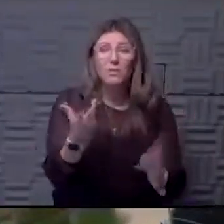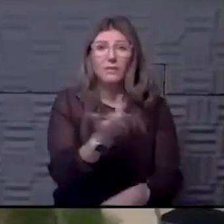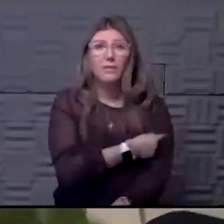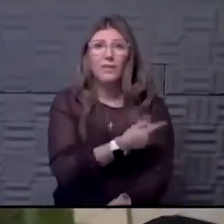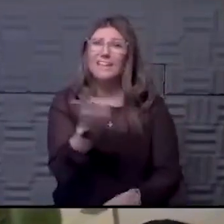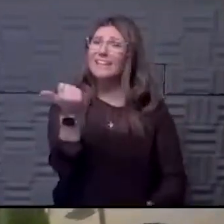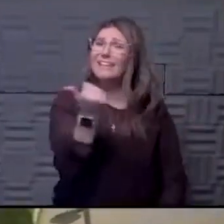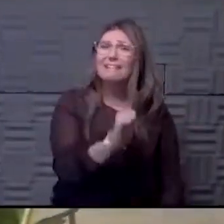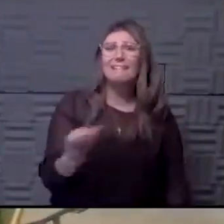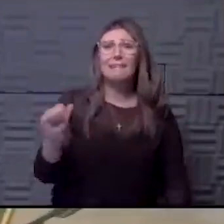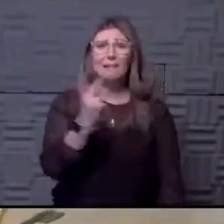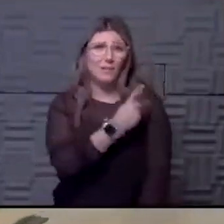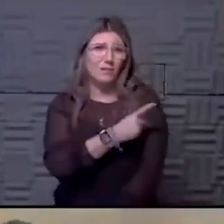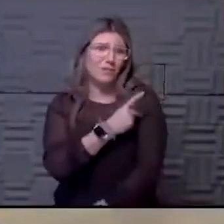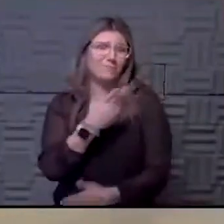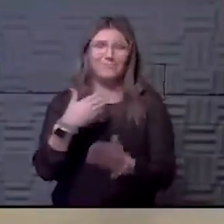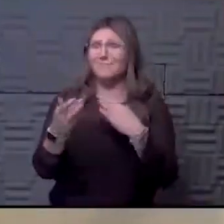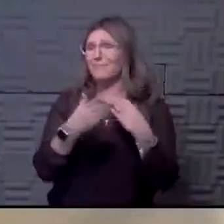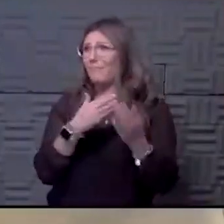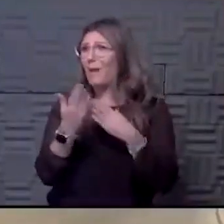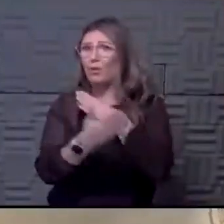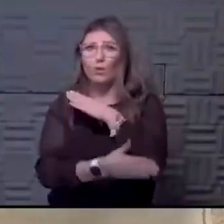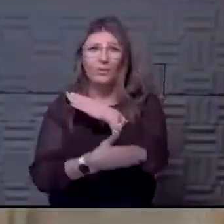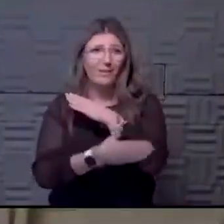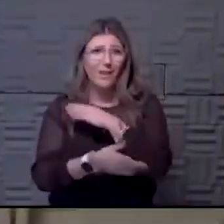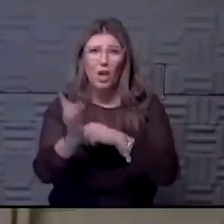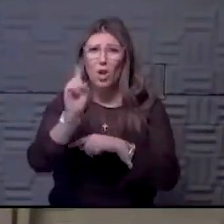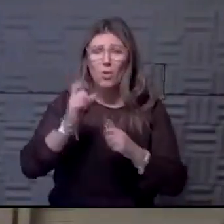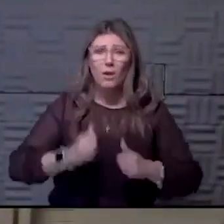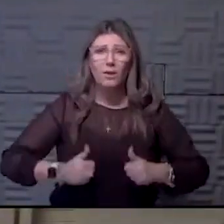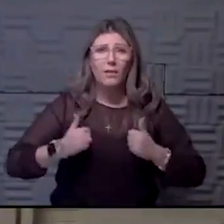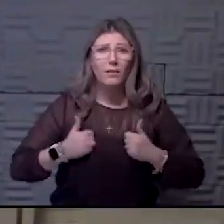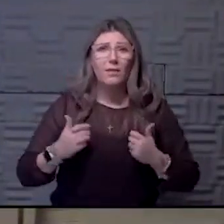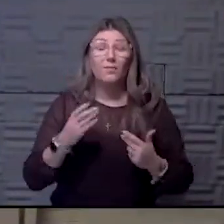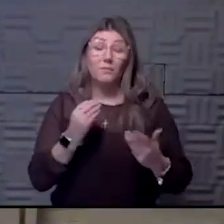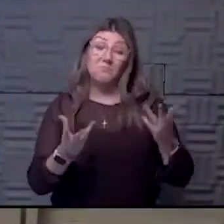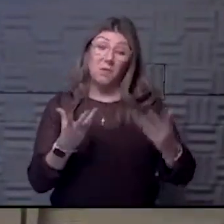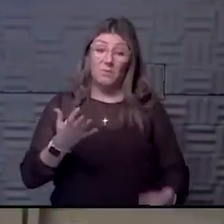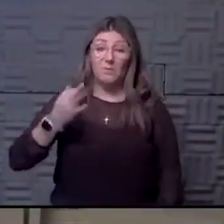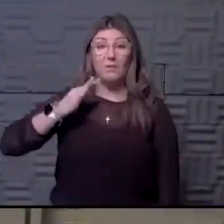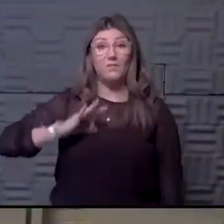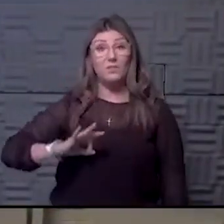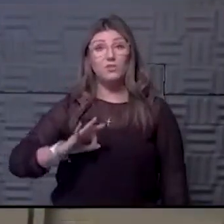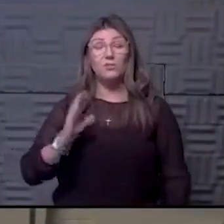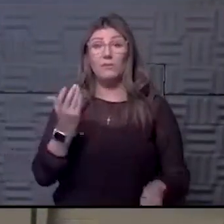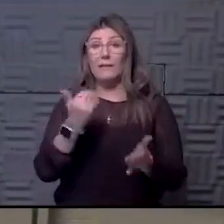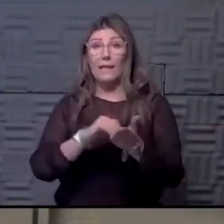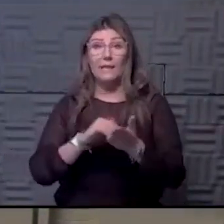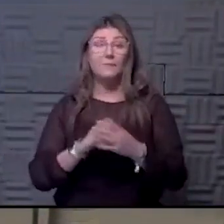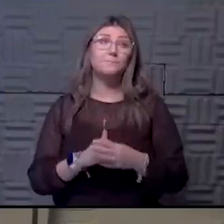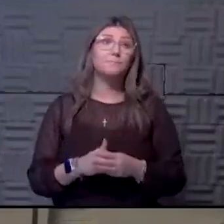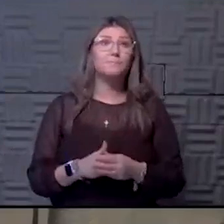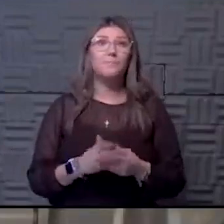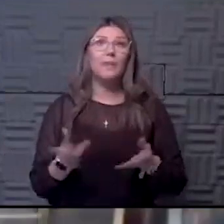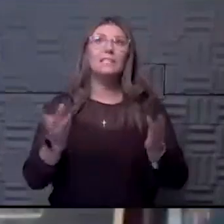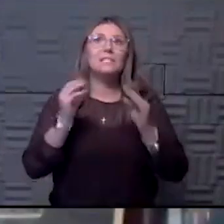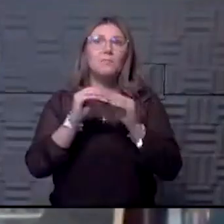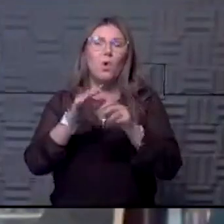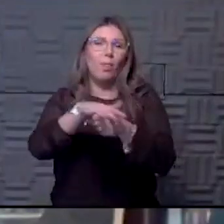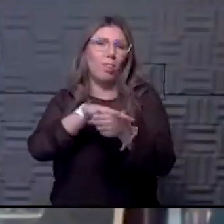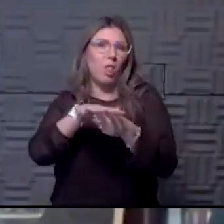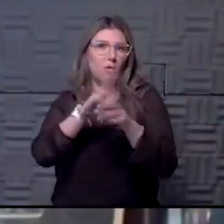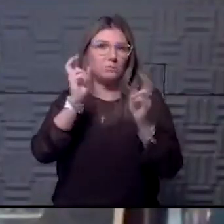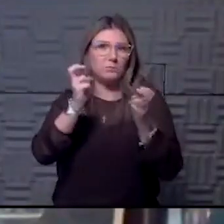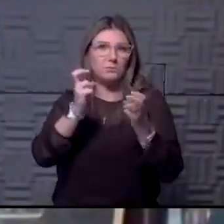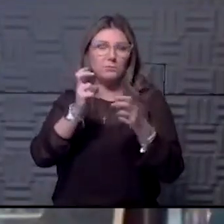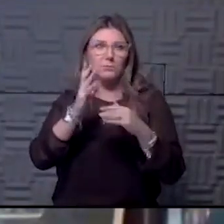of our patients, regardless of what county they live in. And it might be beneficial. Again, this is a more local issue than I